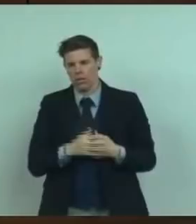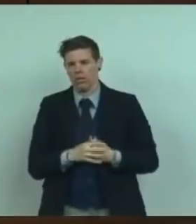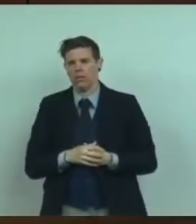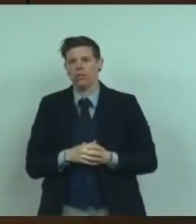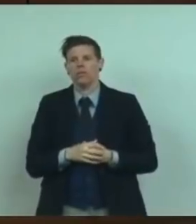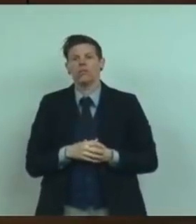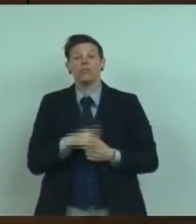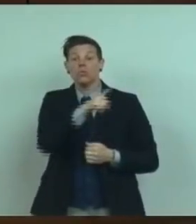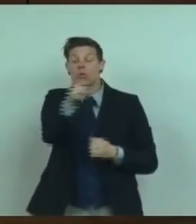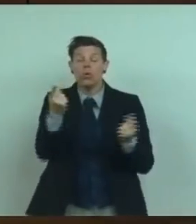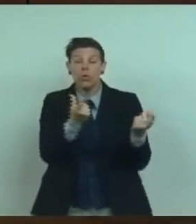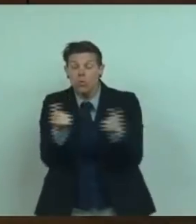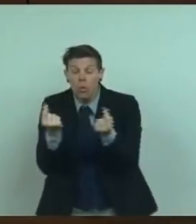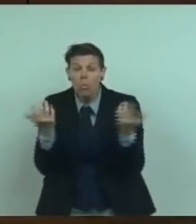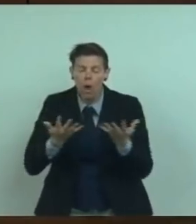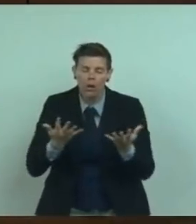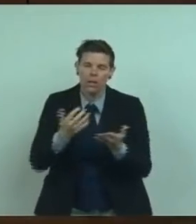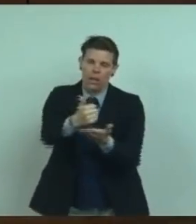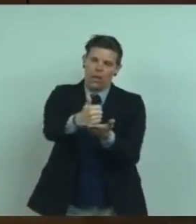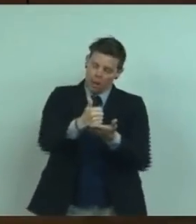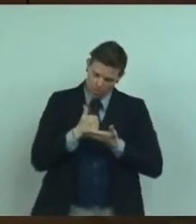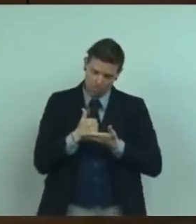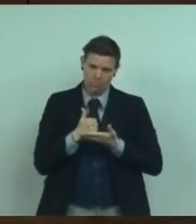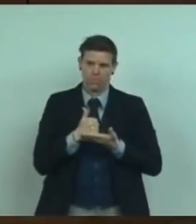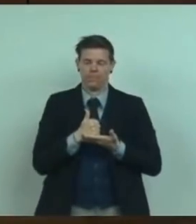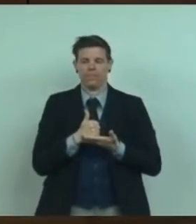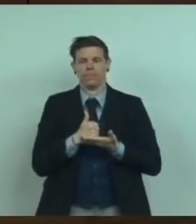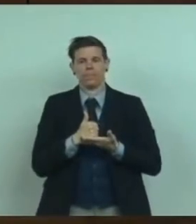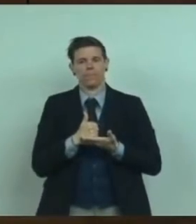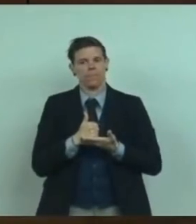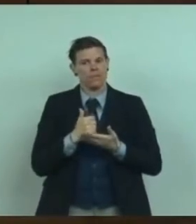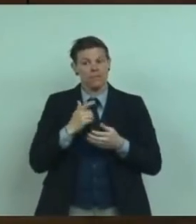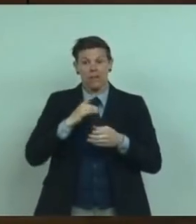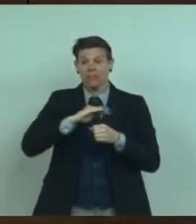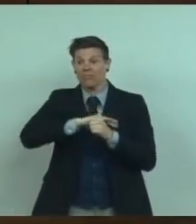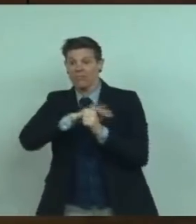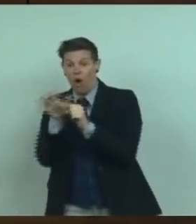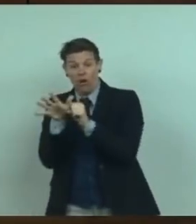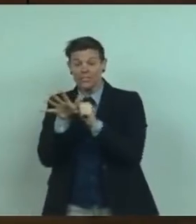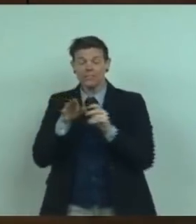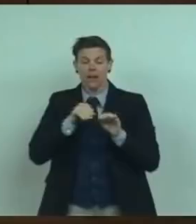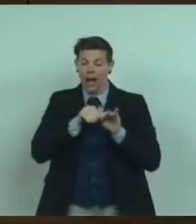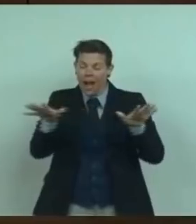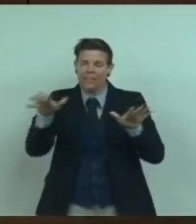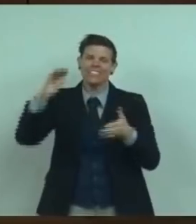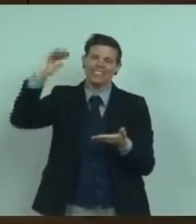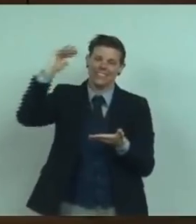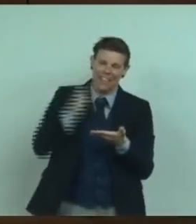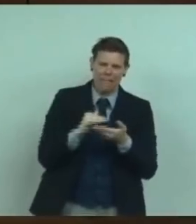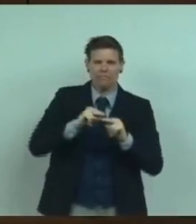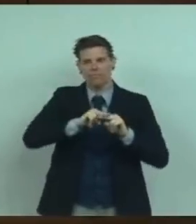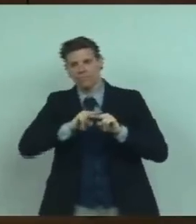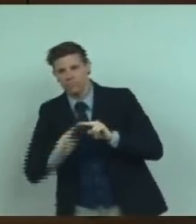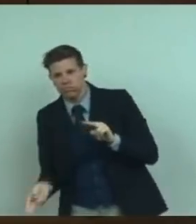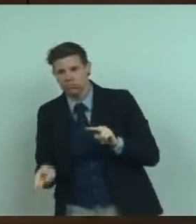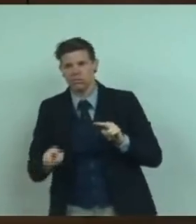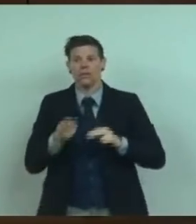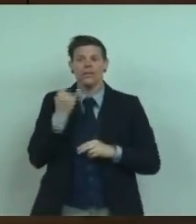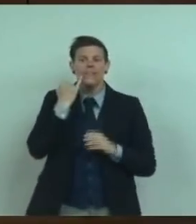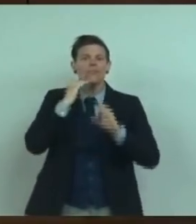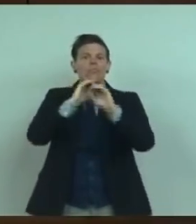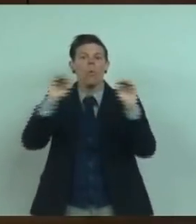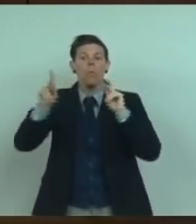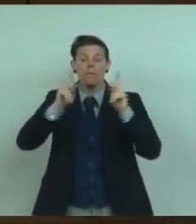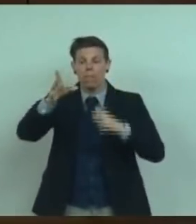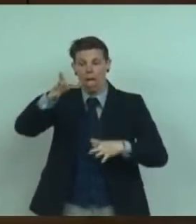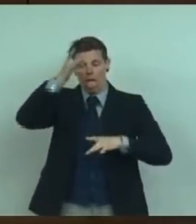spreading this virus. This virus gets mitigated when it doesn't have any hosts. So don't give it the opportunity